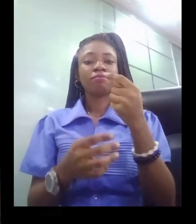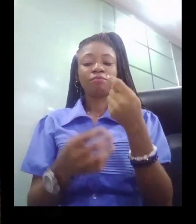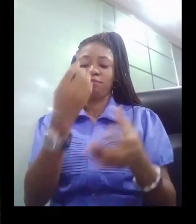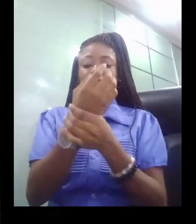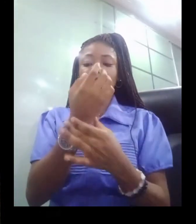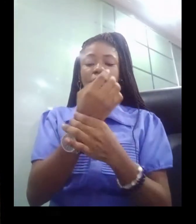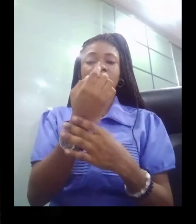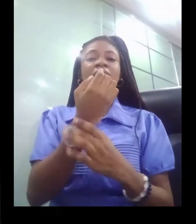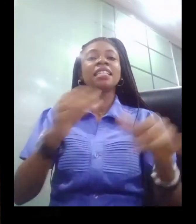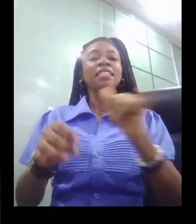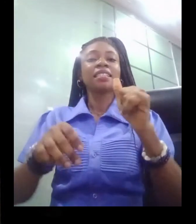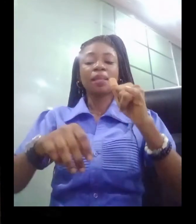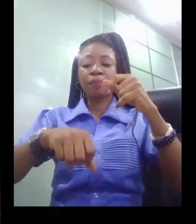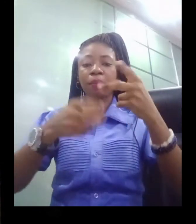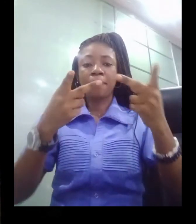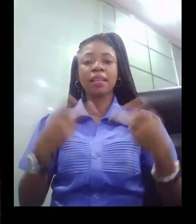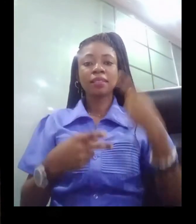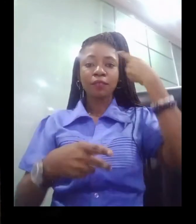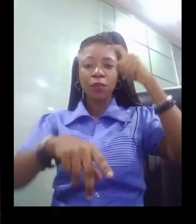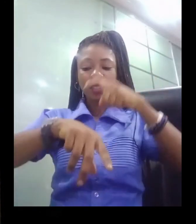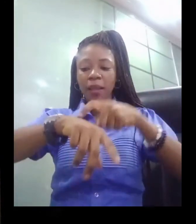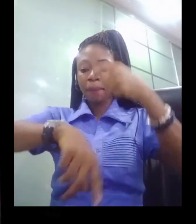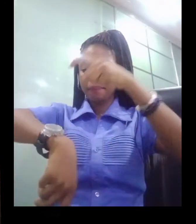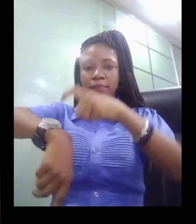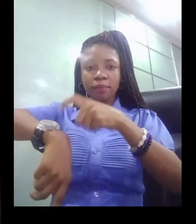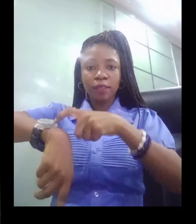for time. She located